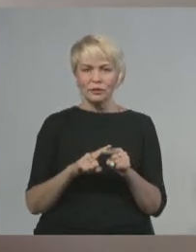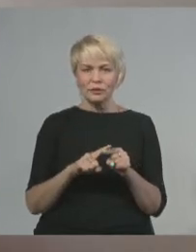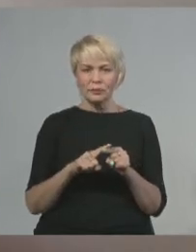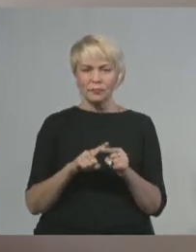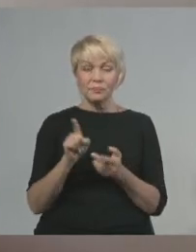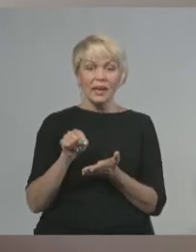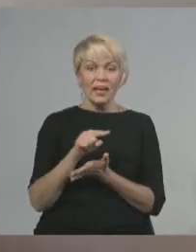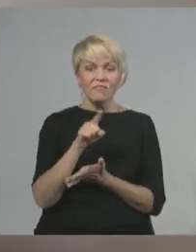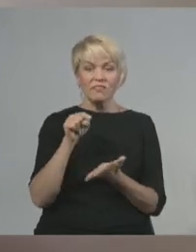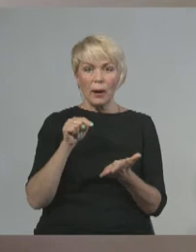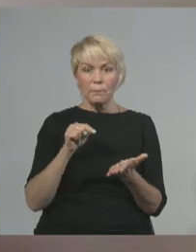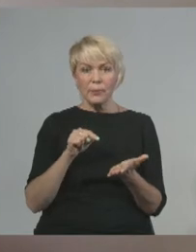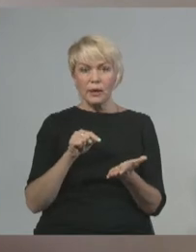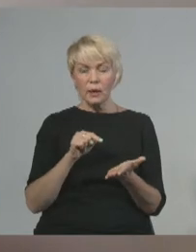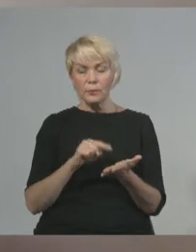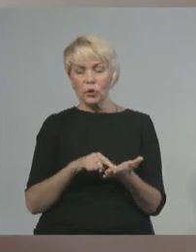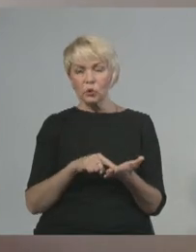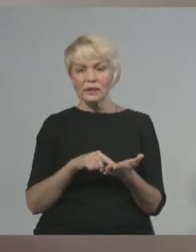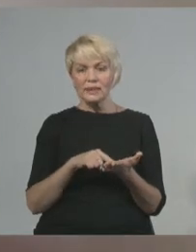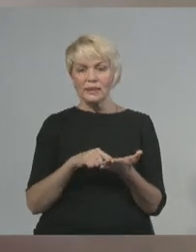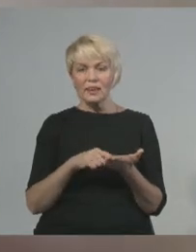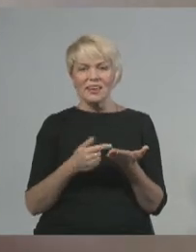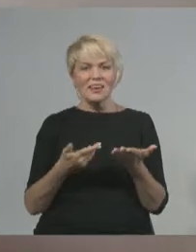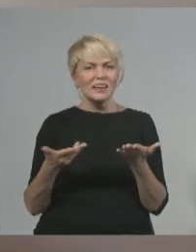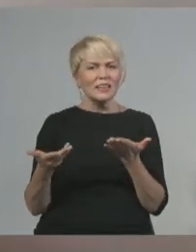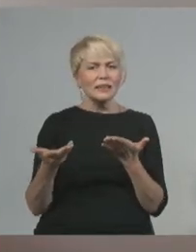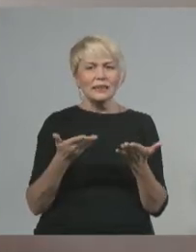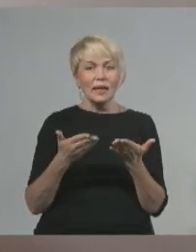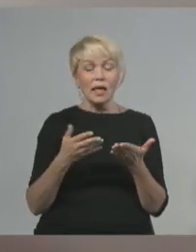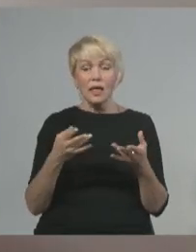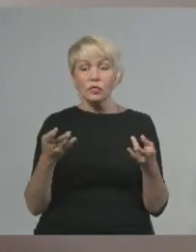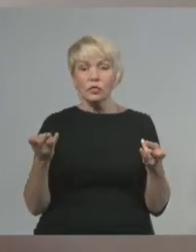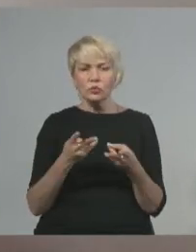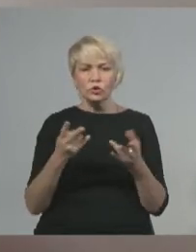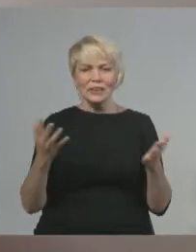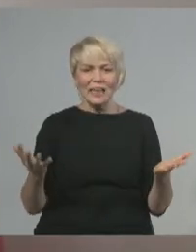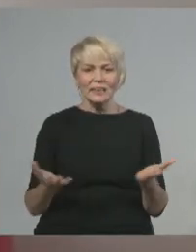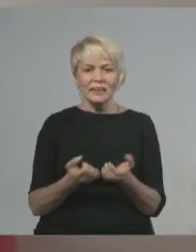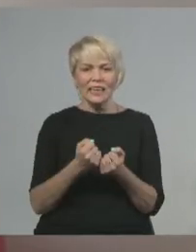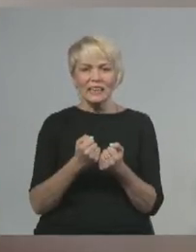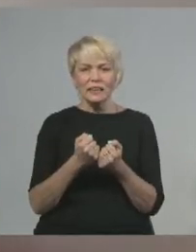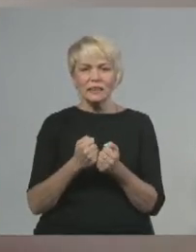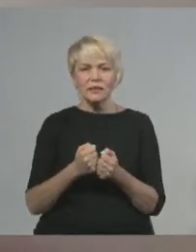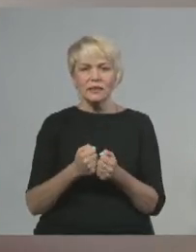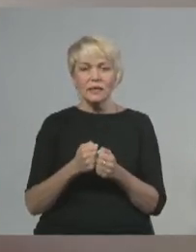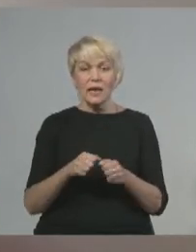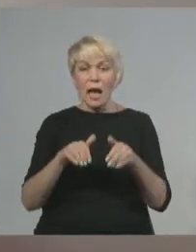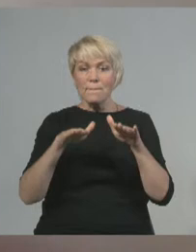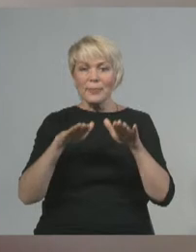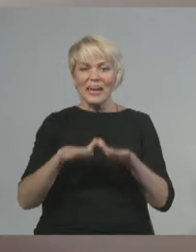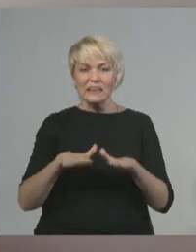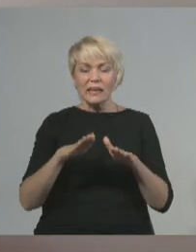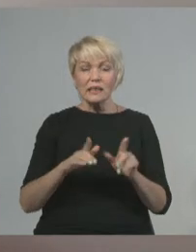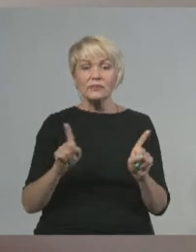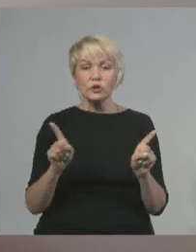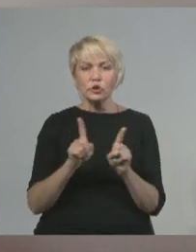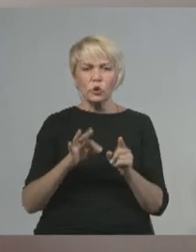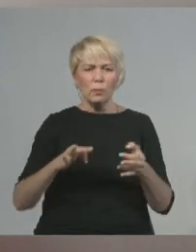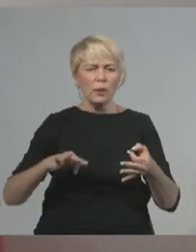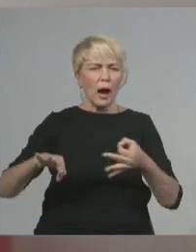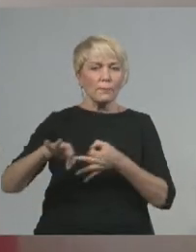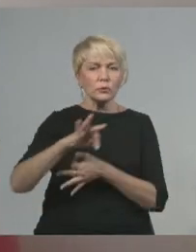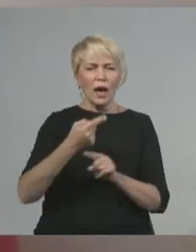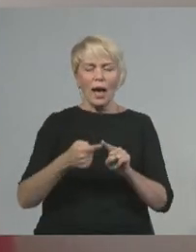these questions where we need to find a space or a platform to